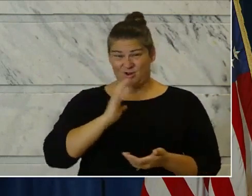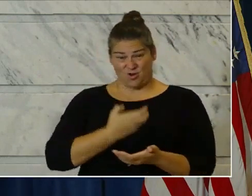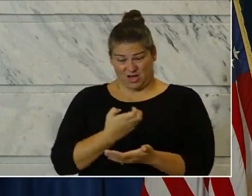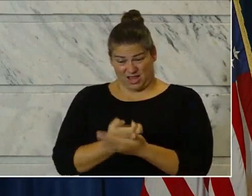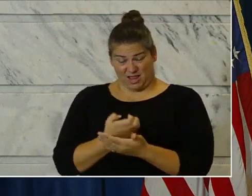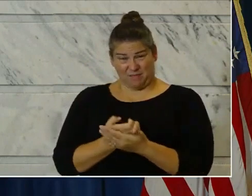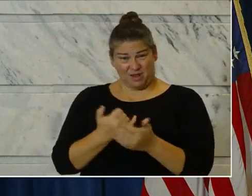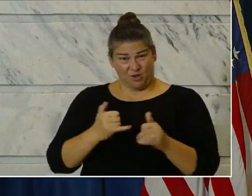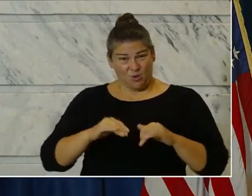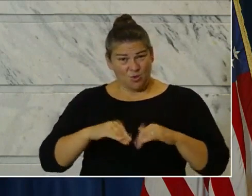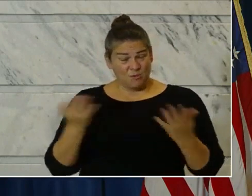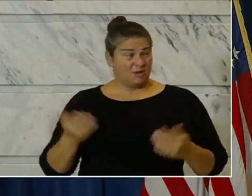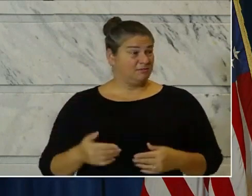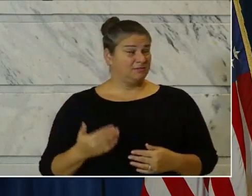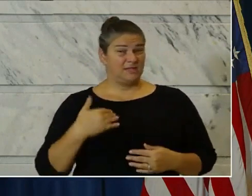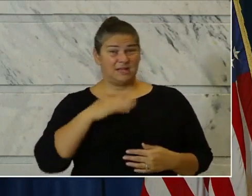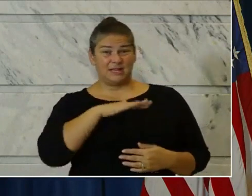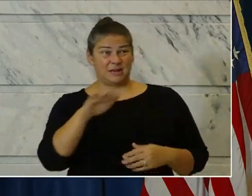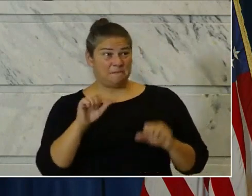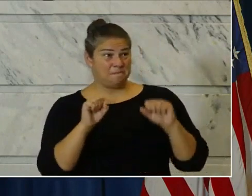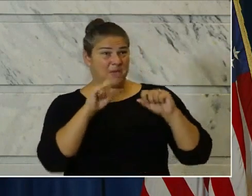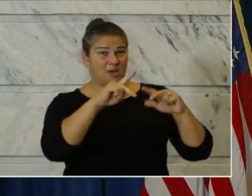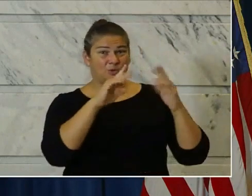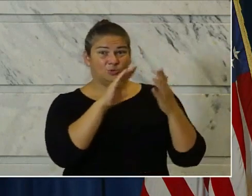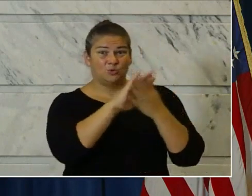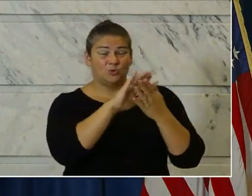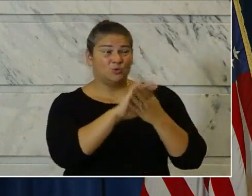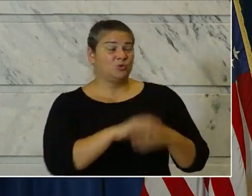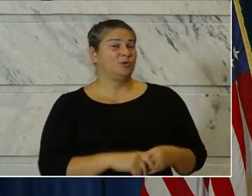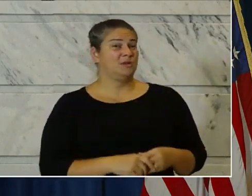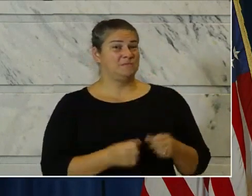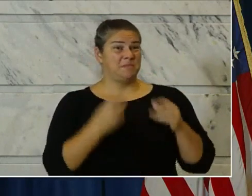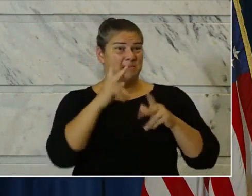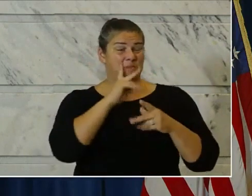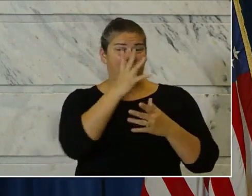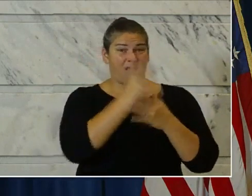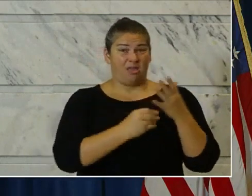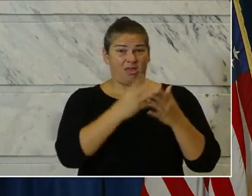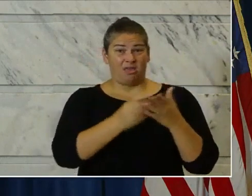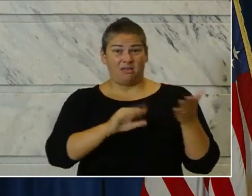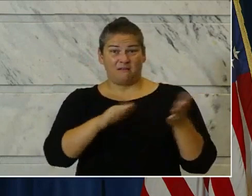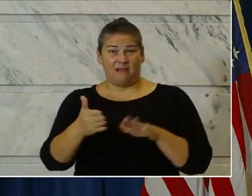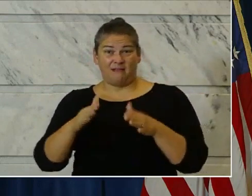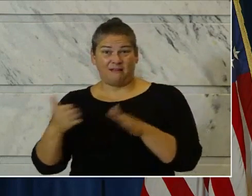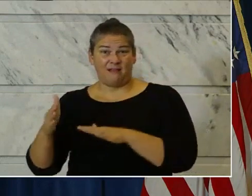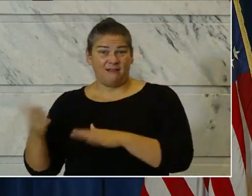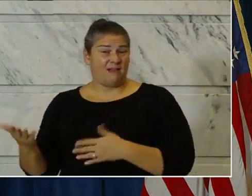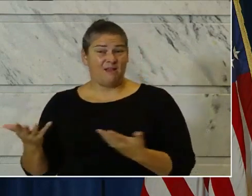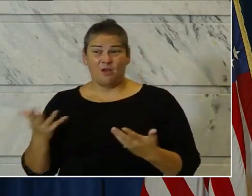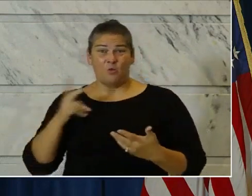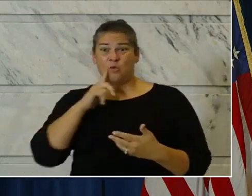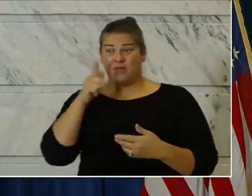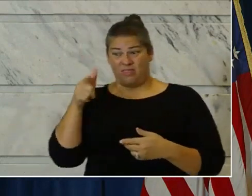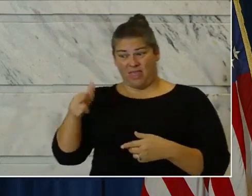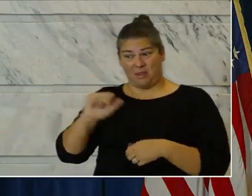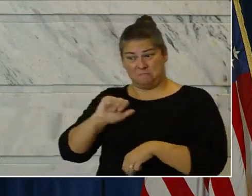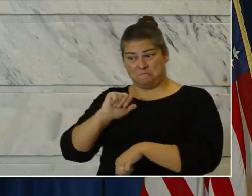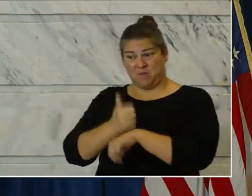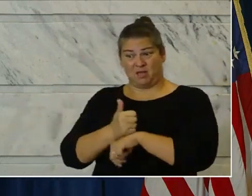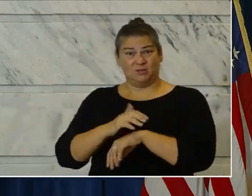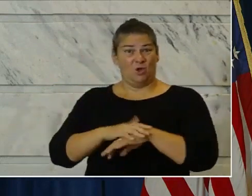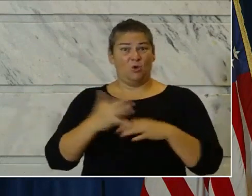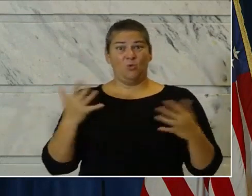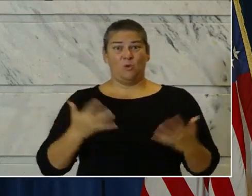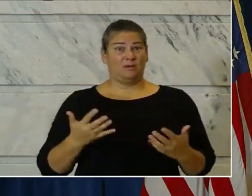the ability to get our kids back in school, and the number of lives we lose or do not lose depend on a number of things,